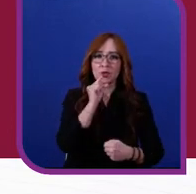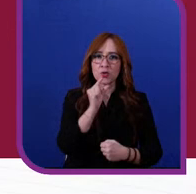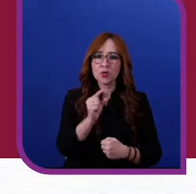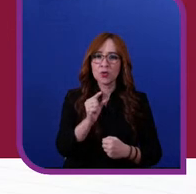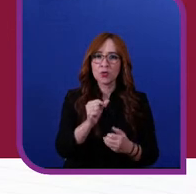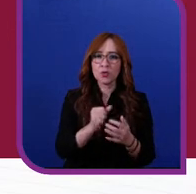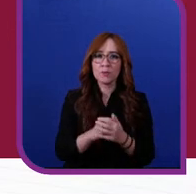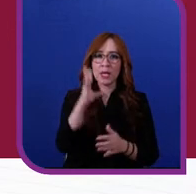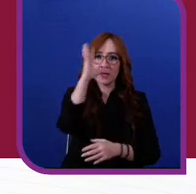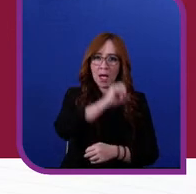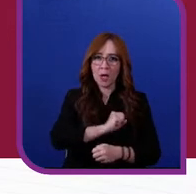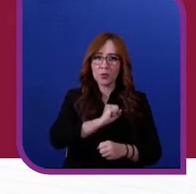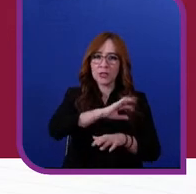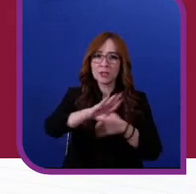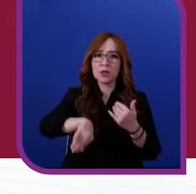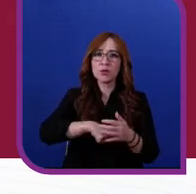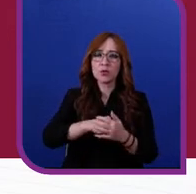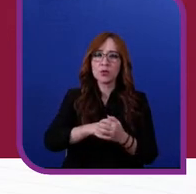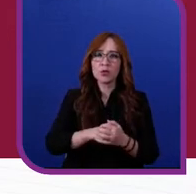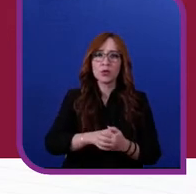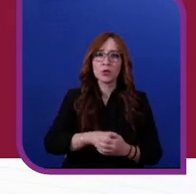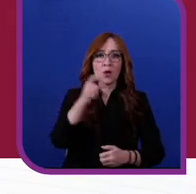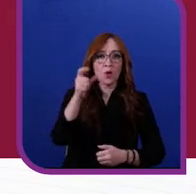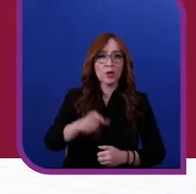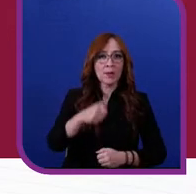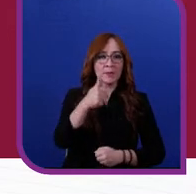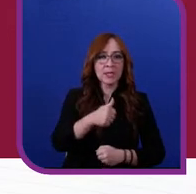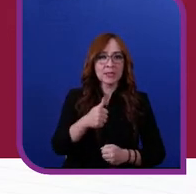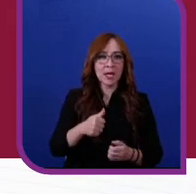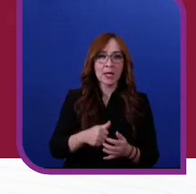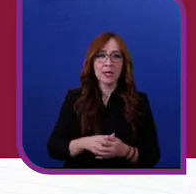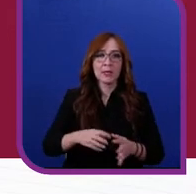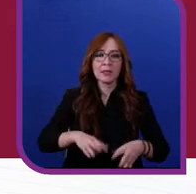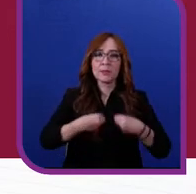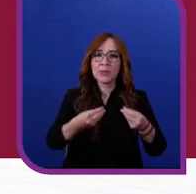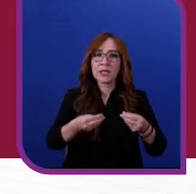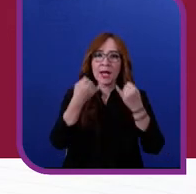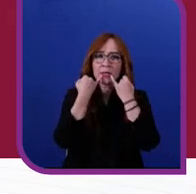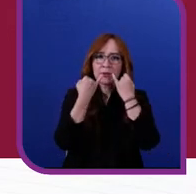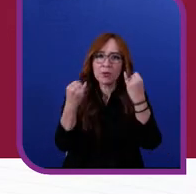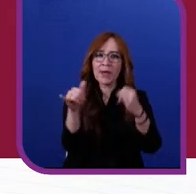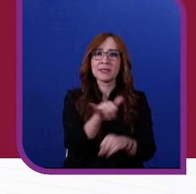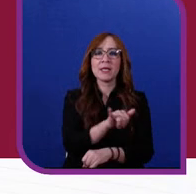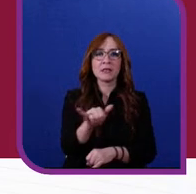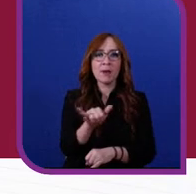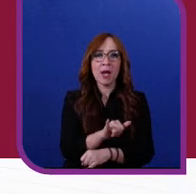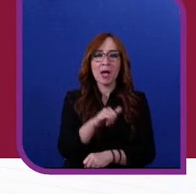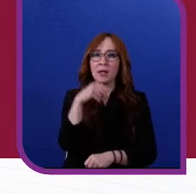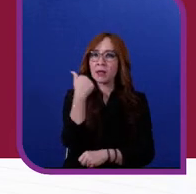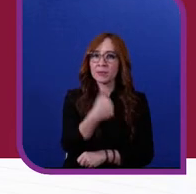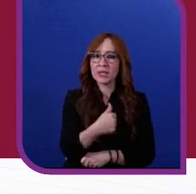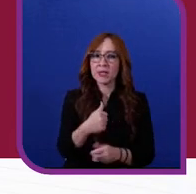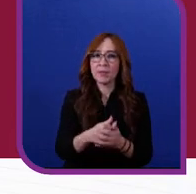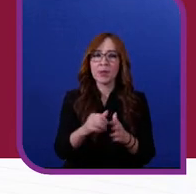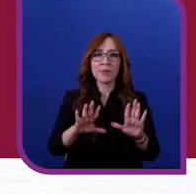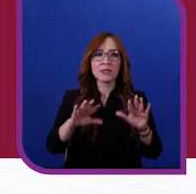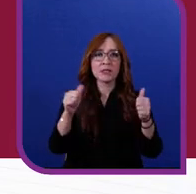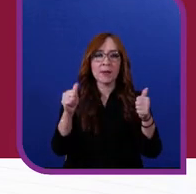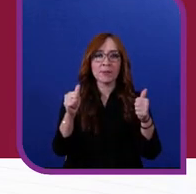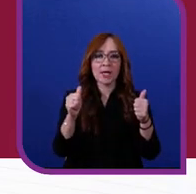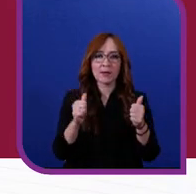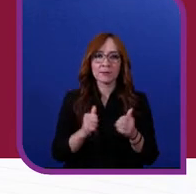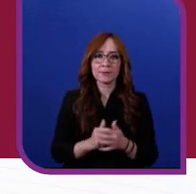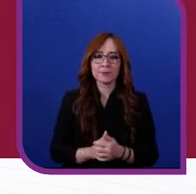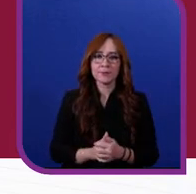has the infose information for them to prepare debit soda hai oh the